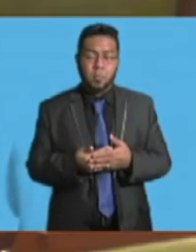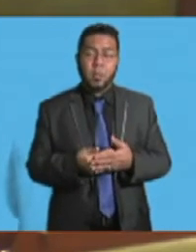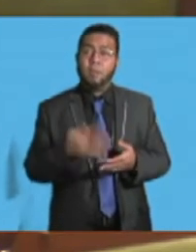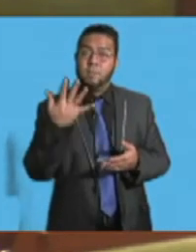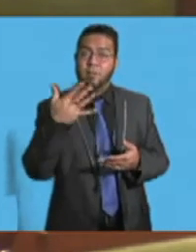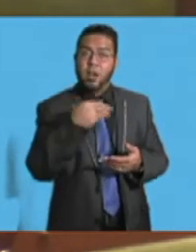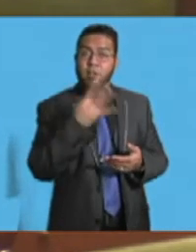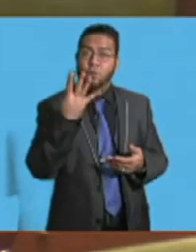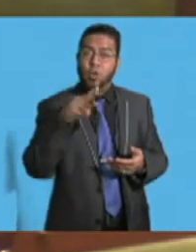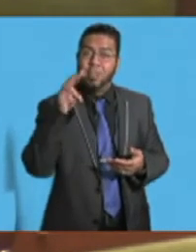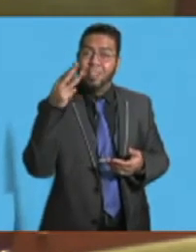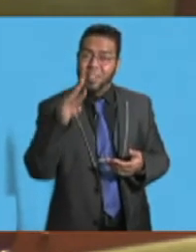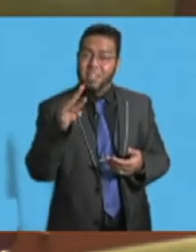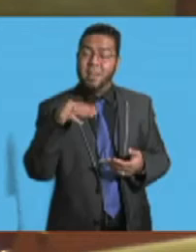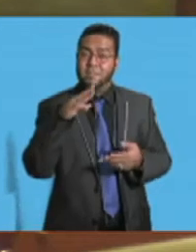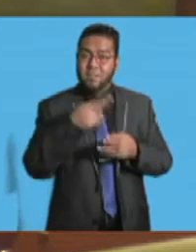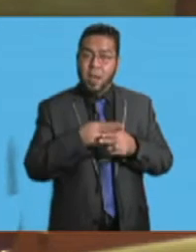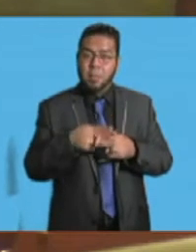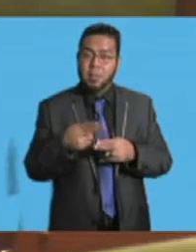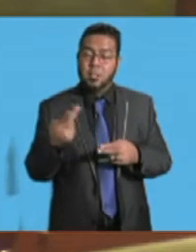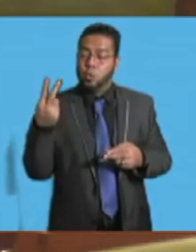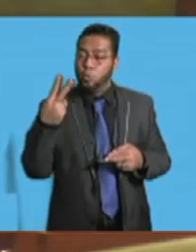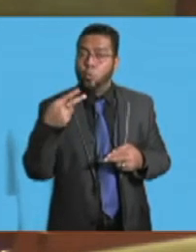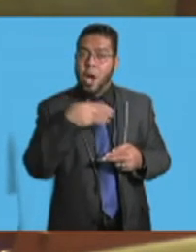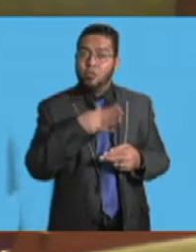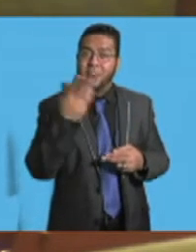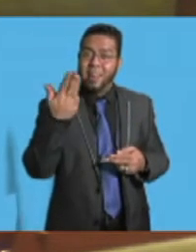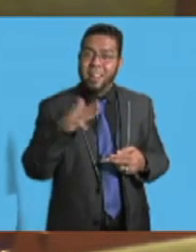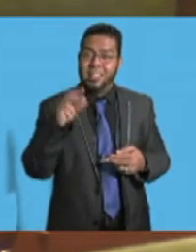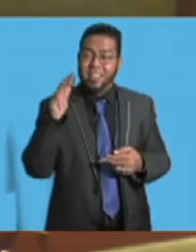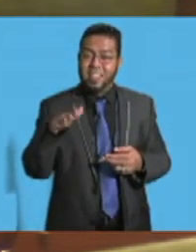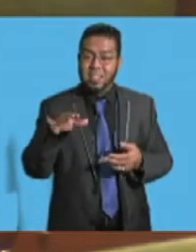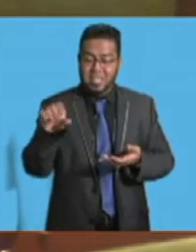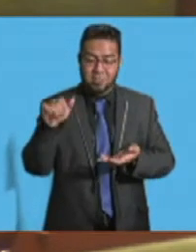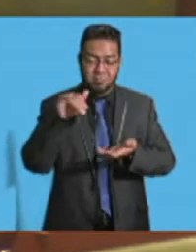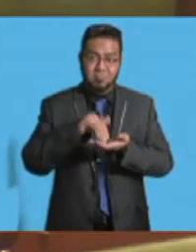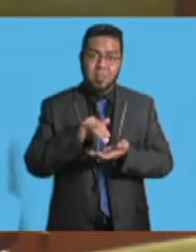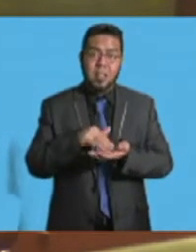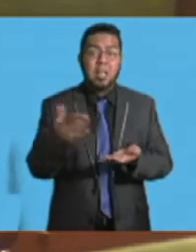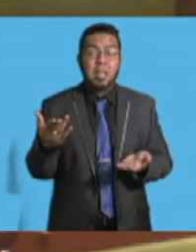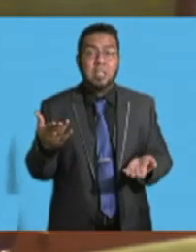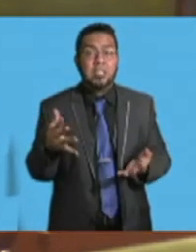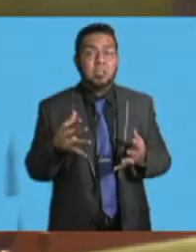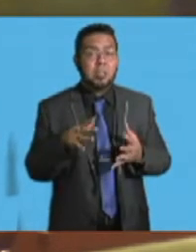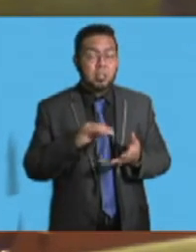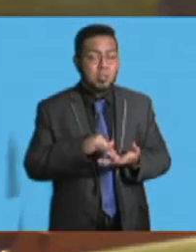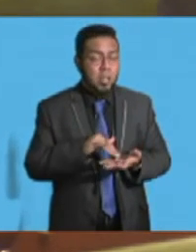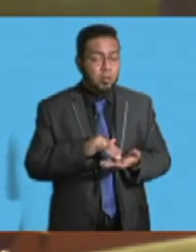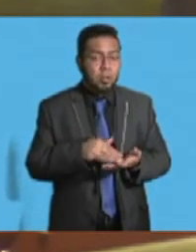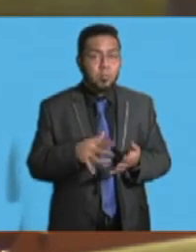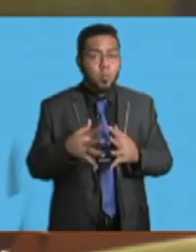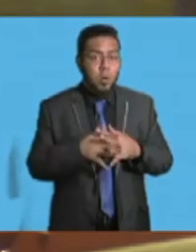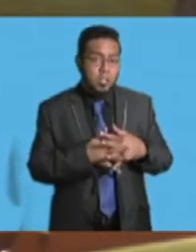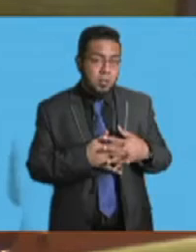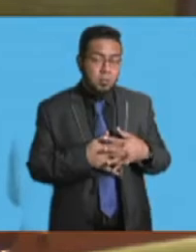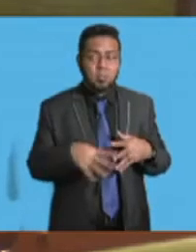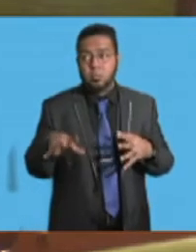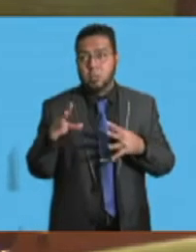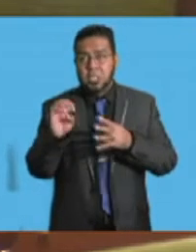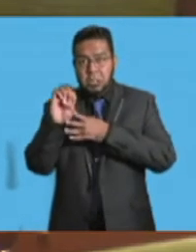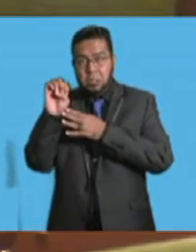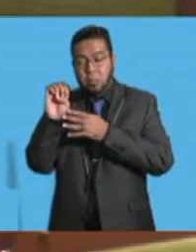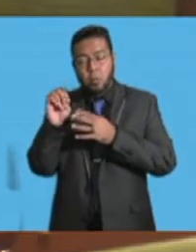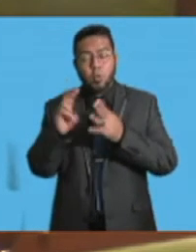assisted under the program, 293 in the Central Division, 228 in the Western Division, and 22 in the Northern